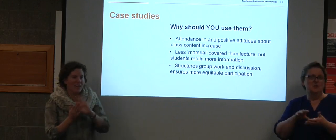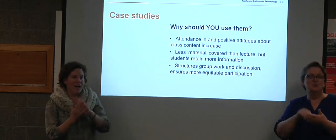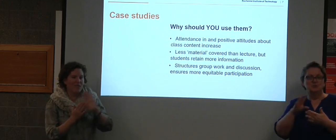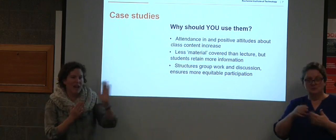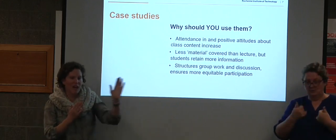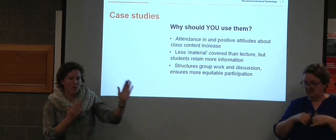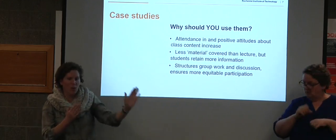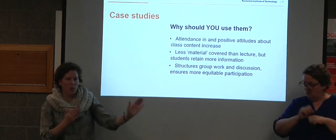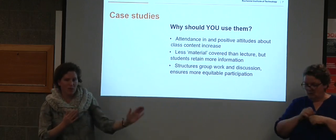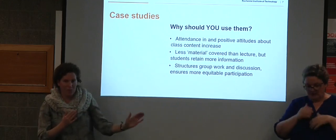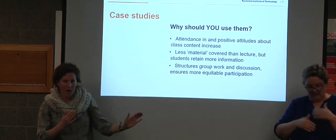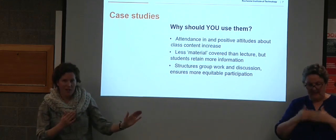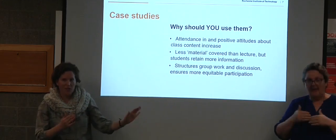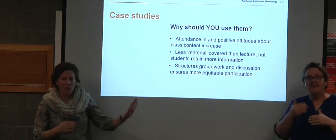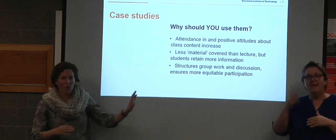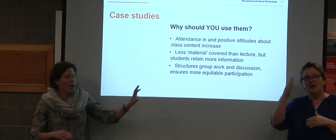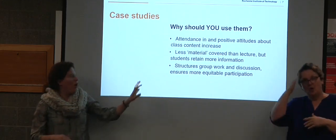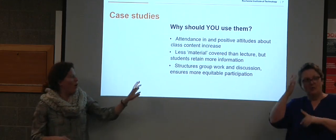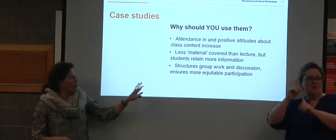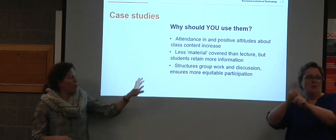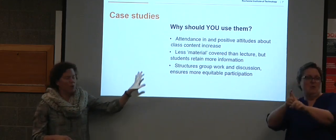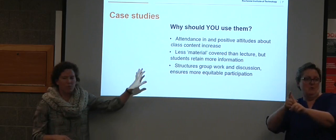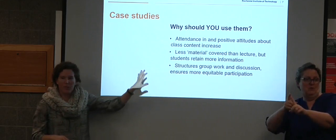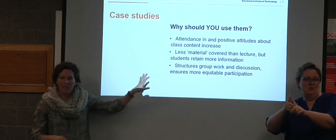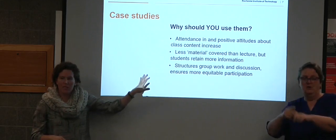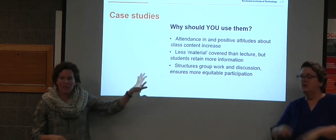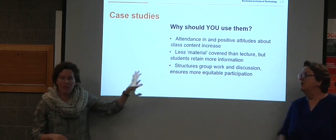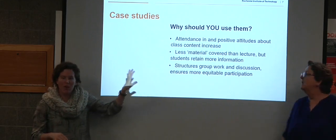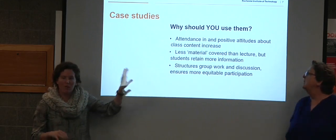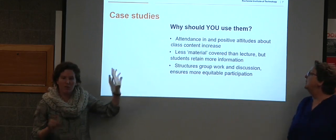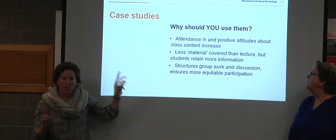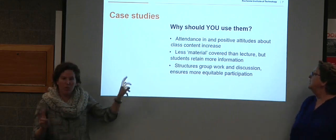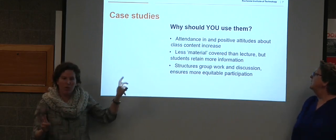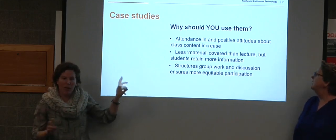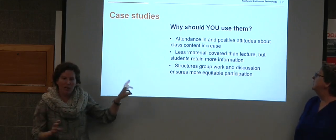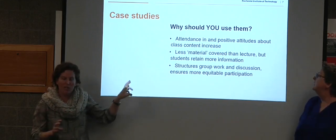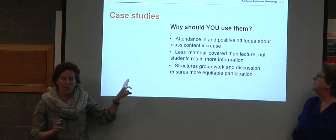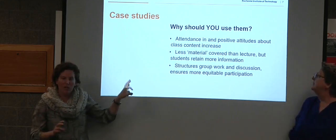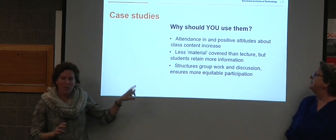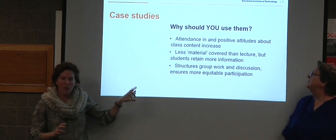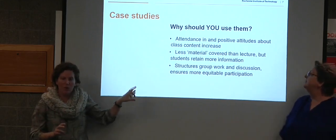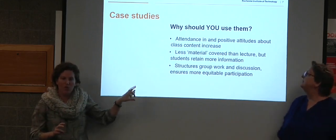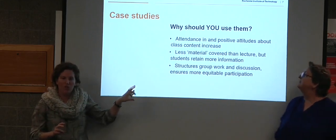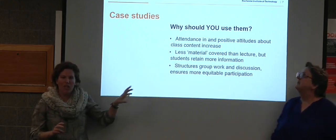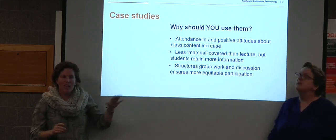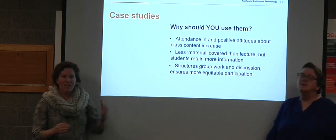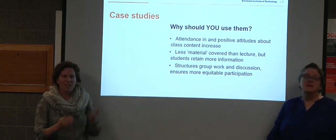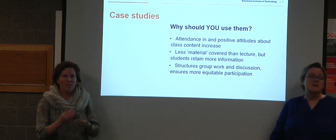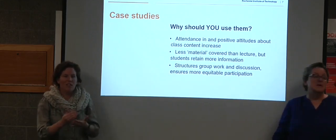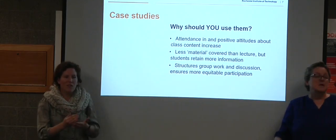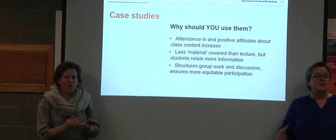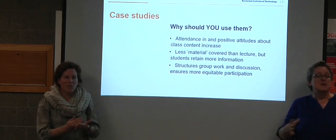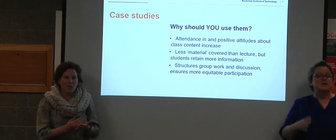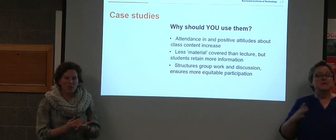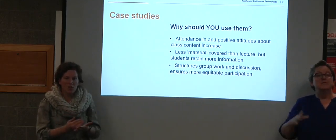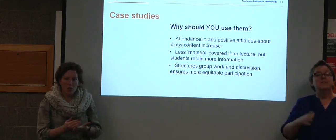task and they have an end goal in mind. So often one of the pieces of the formal case study approach